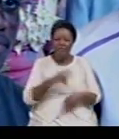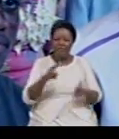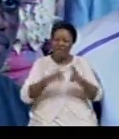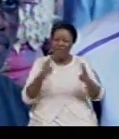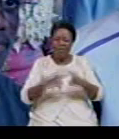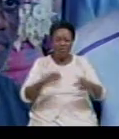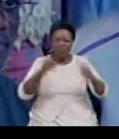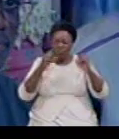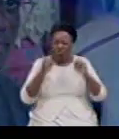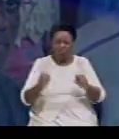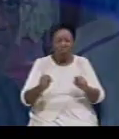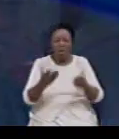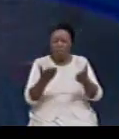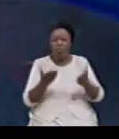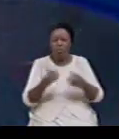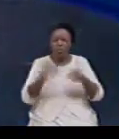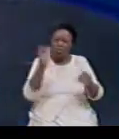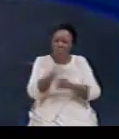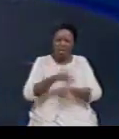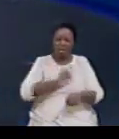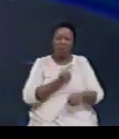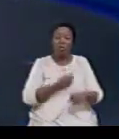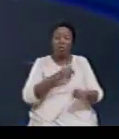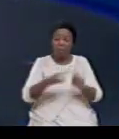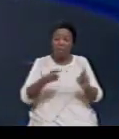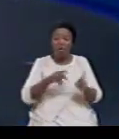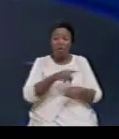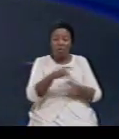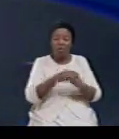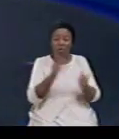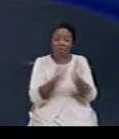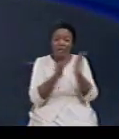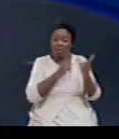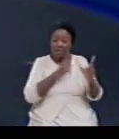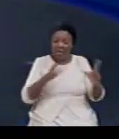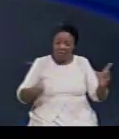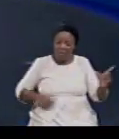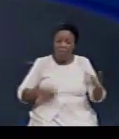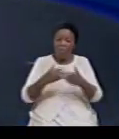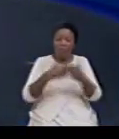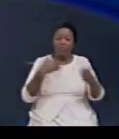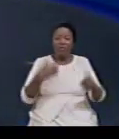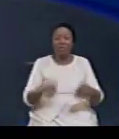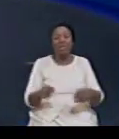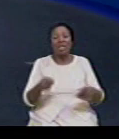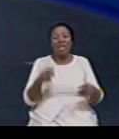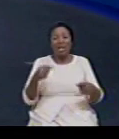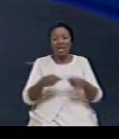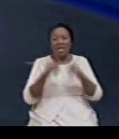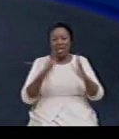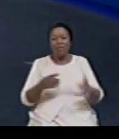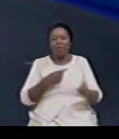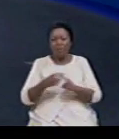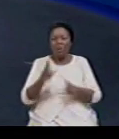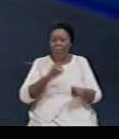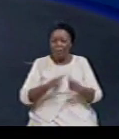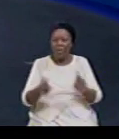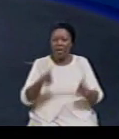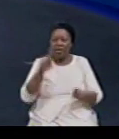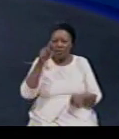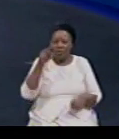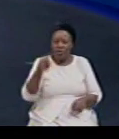And all this machinery and everything will crumble and be destroyed. But you